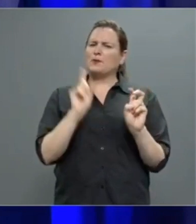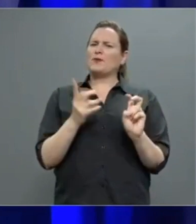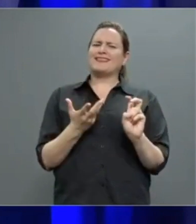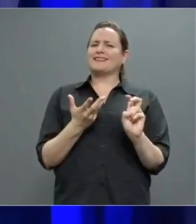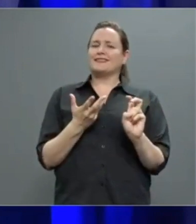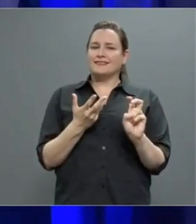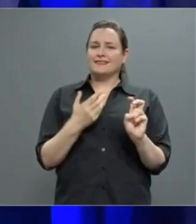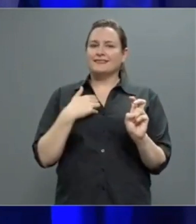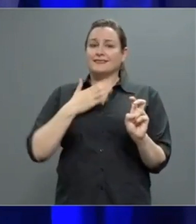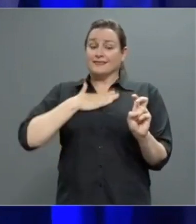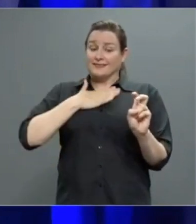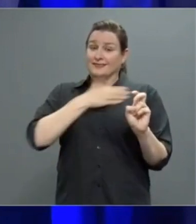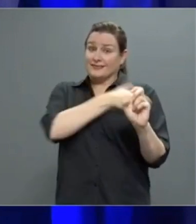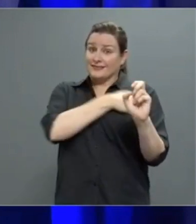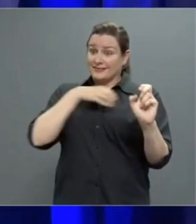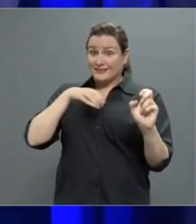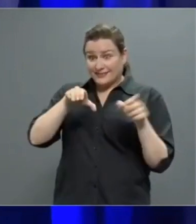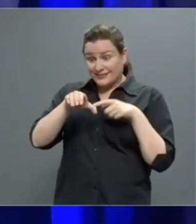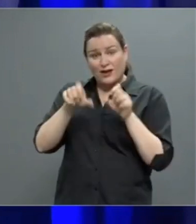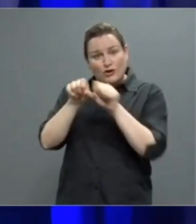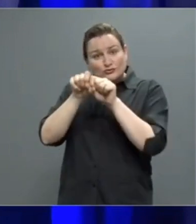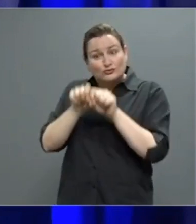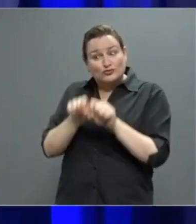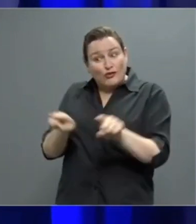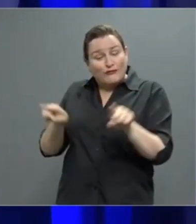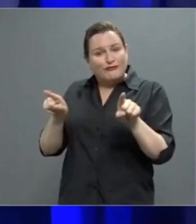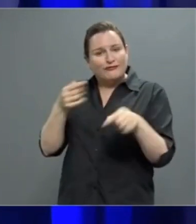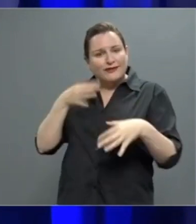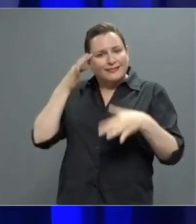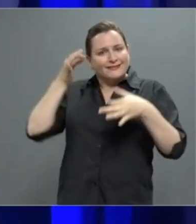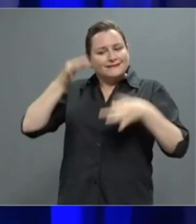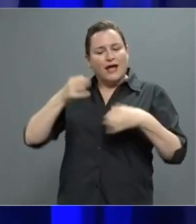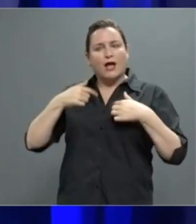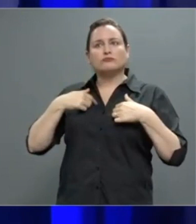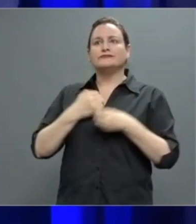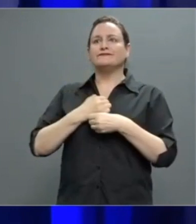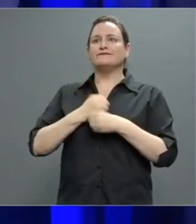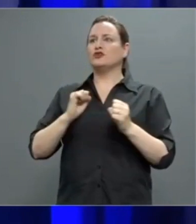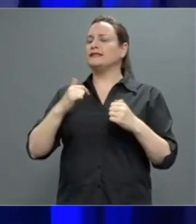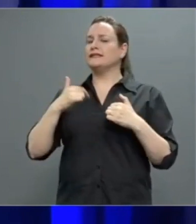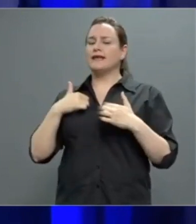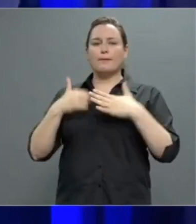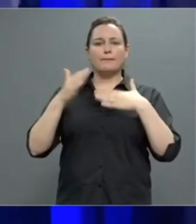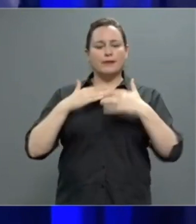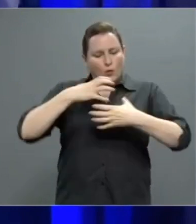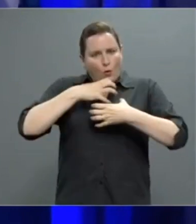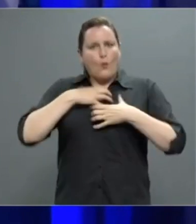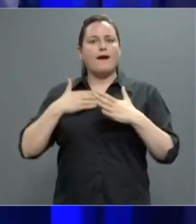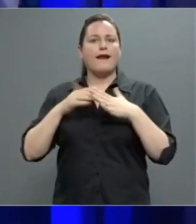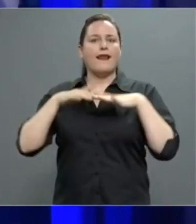to the people so that they can decide for themselves how to build lives of value.